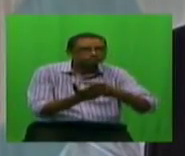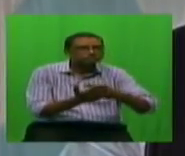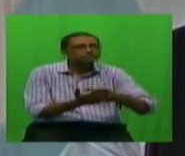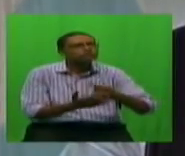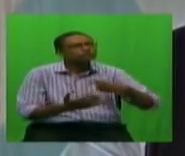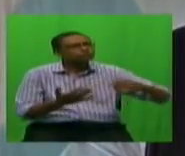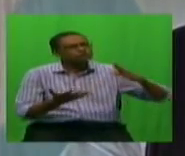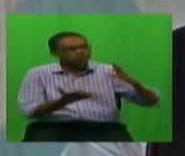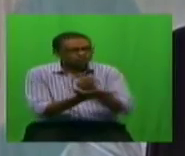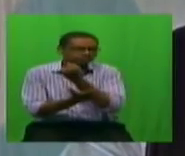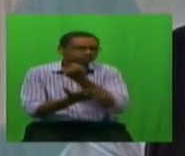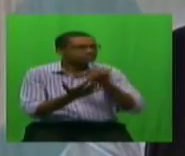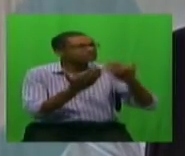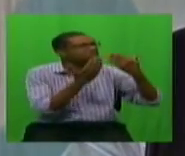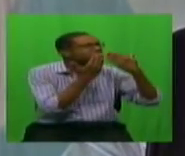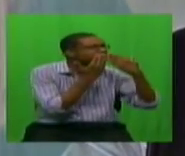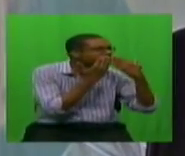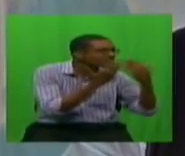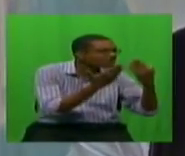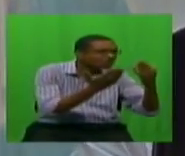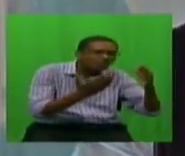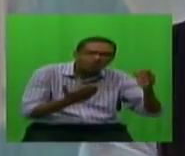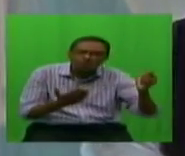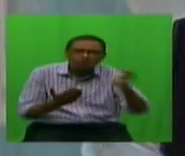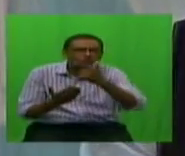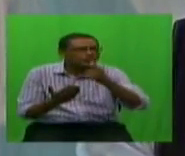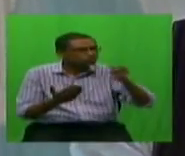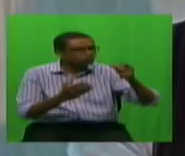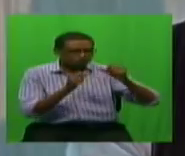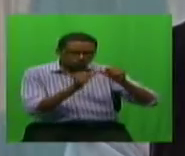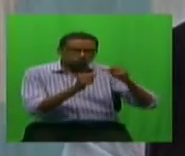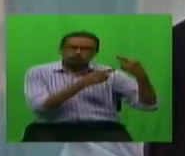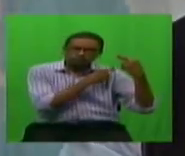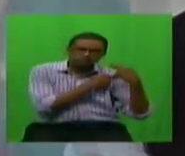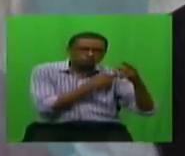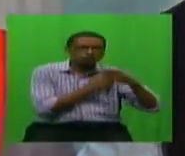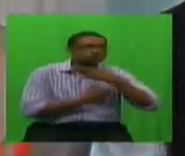everyone to remain responsible and don't take any unnecessary risks. Thank you all very much.